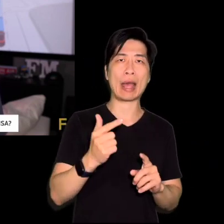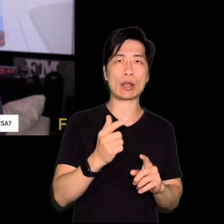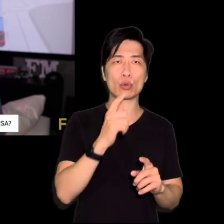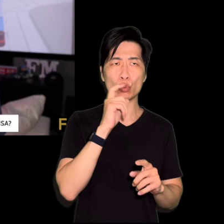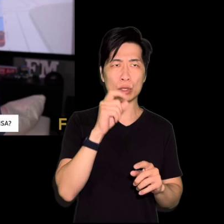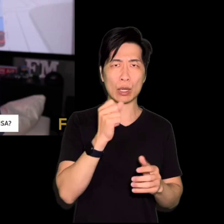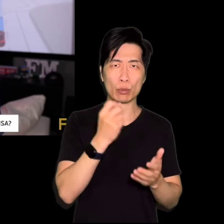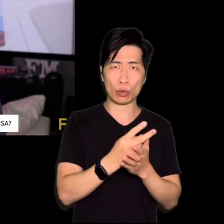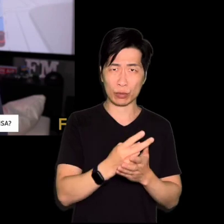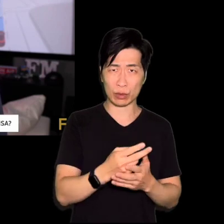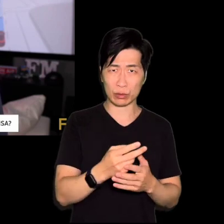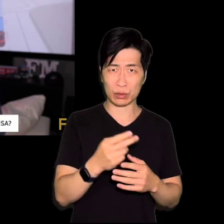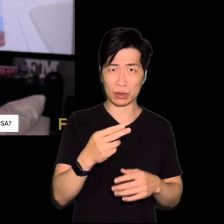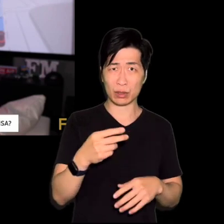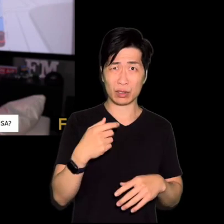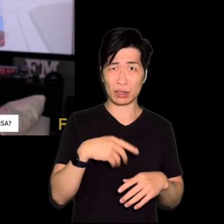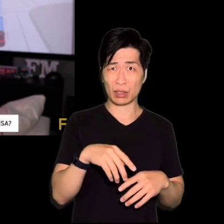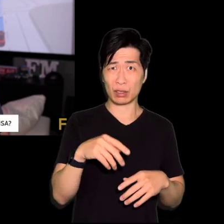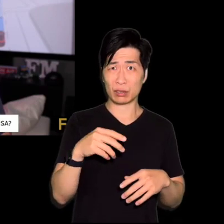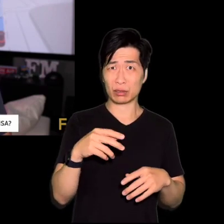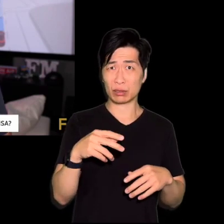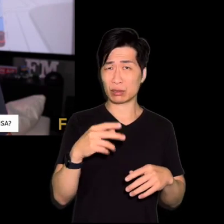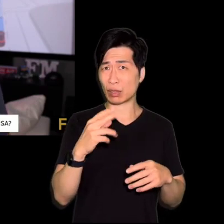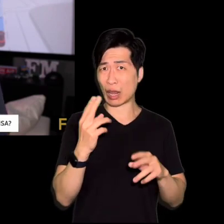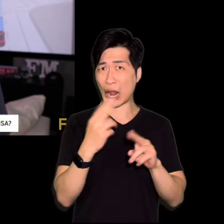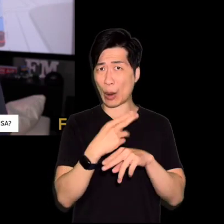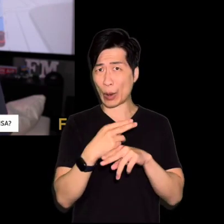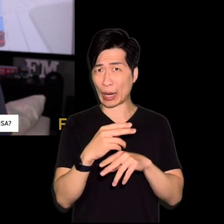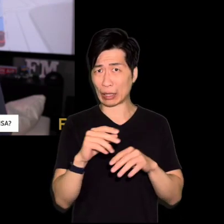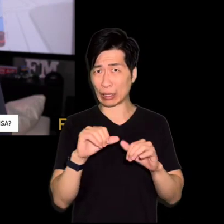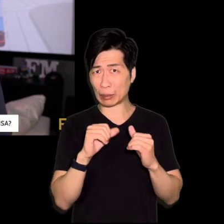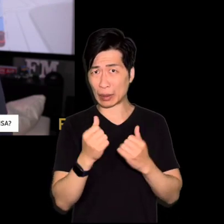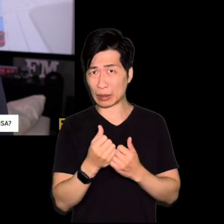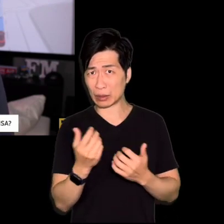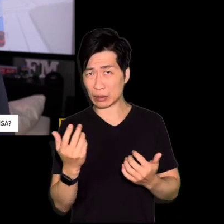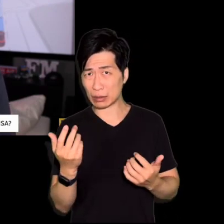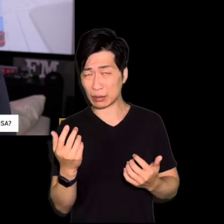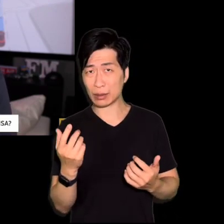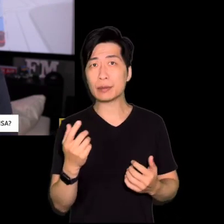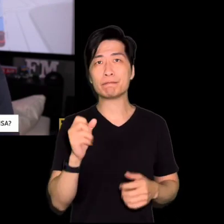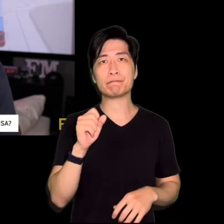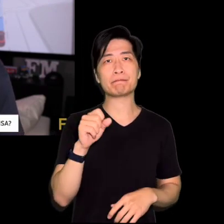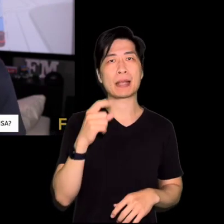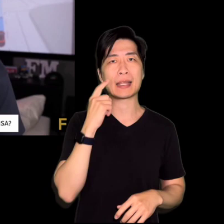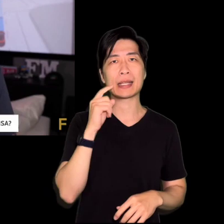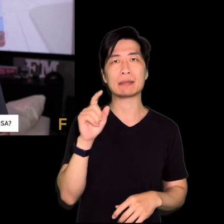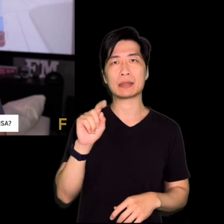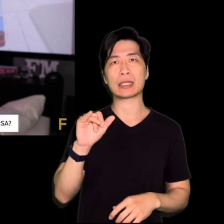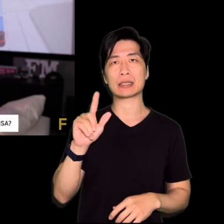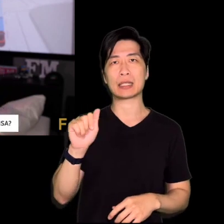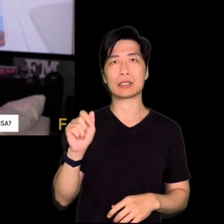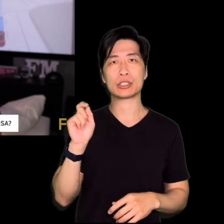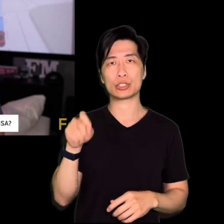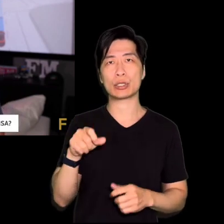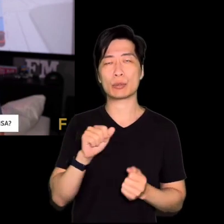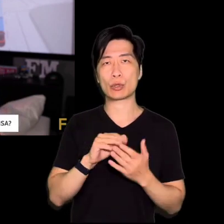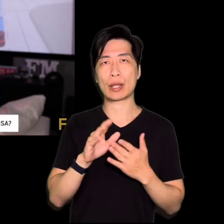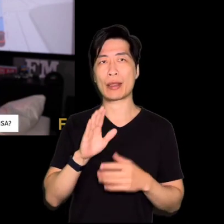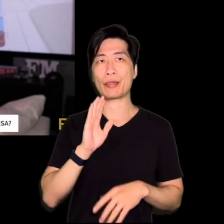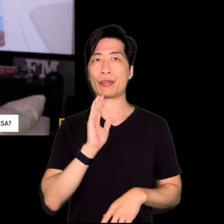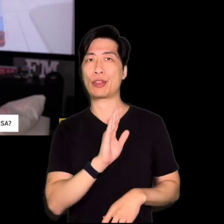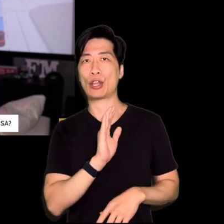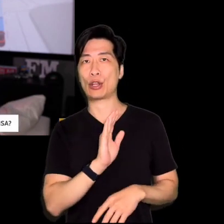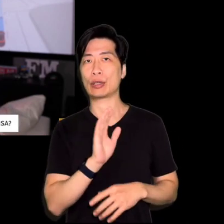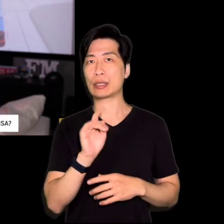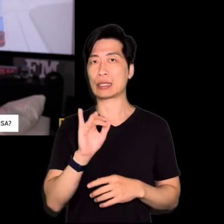The Highway Safety Administration? So that's a great question, and I think that's one that Tesla is going to they should approach, because